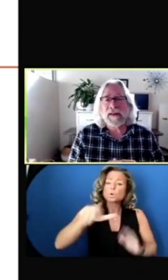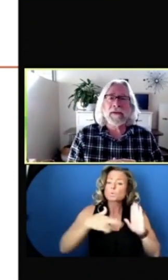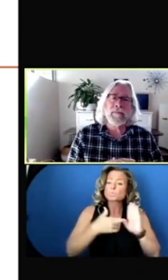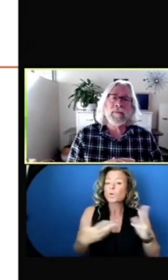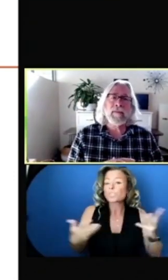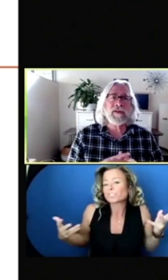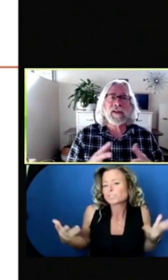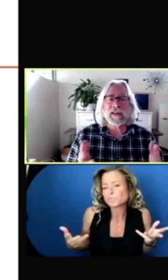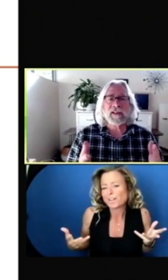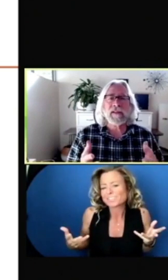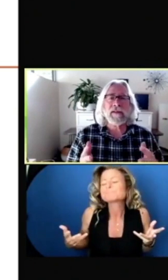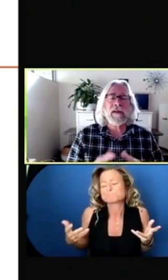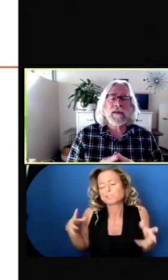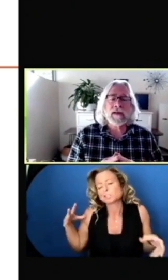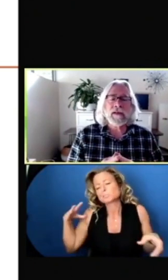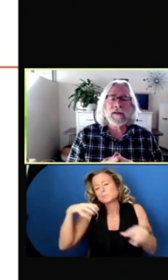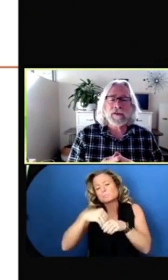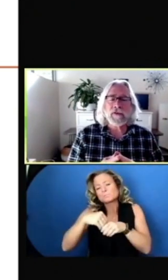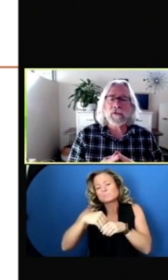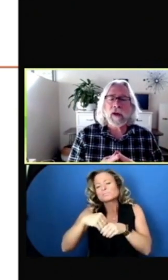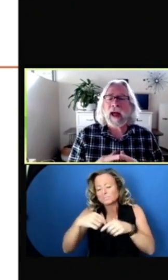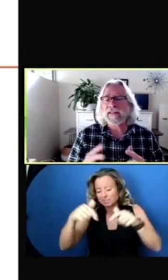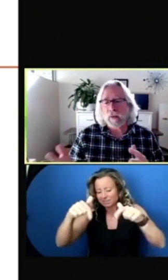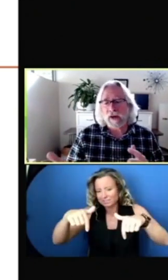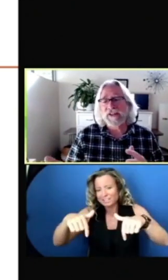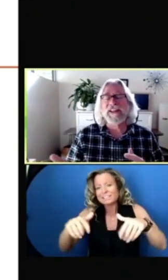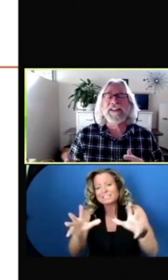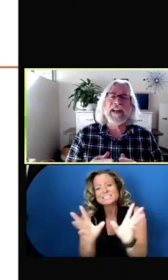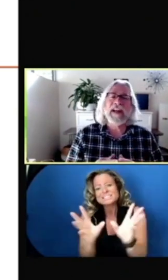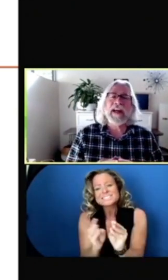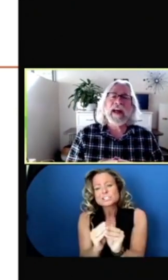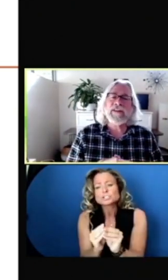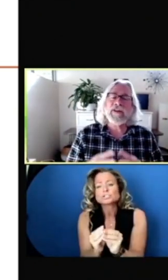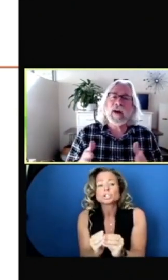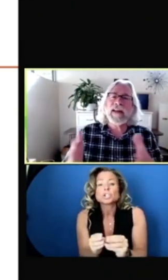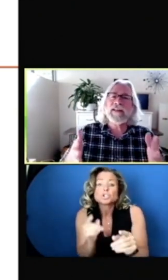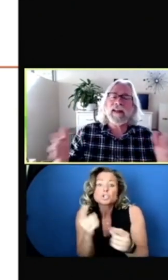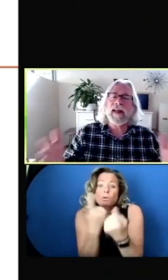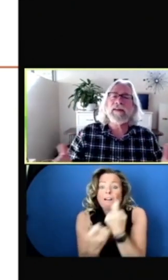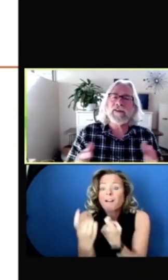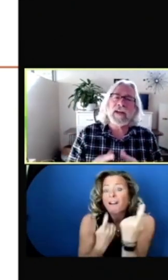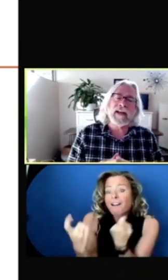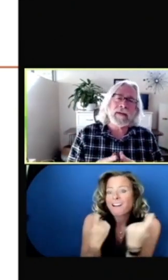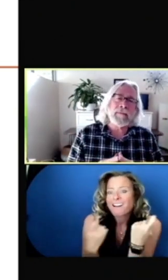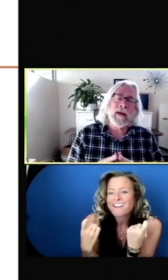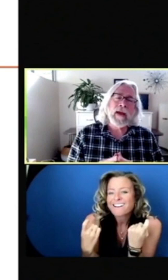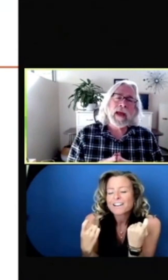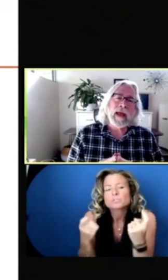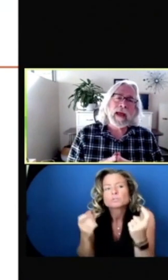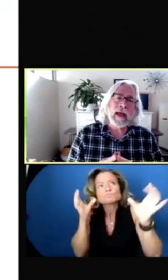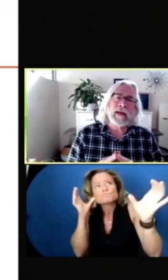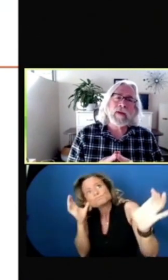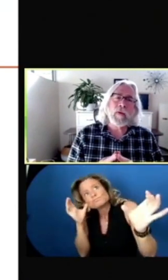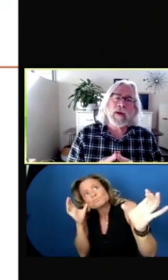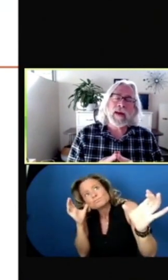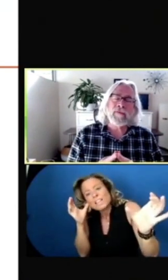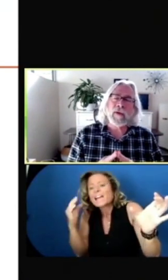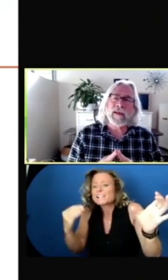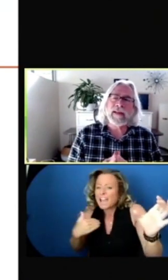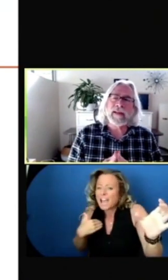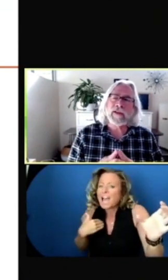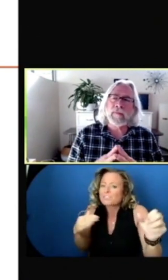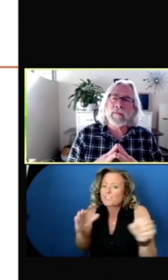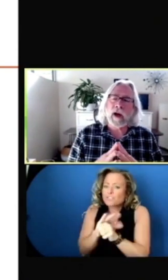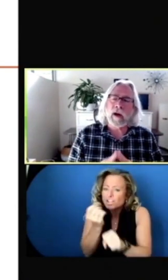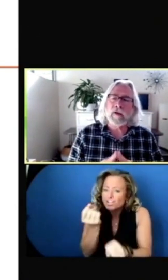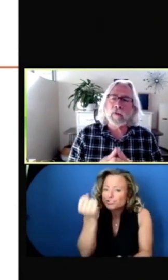participant here, is to listen, to ask questions, and to try to get to that understanding. And we've